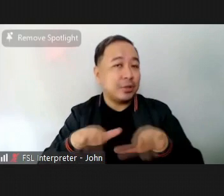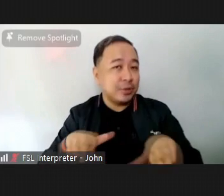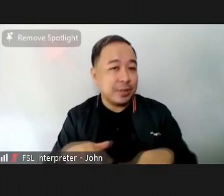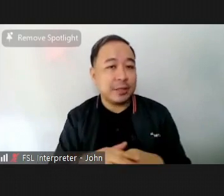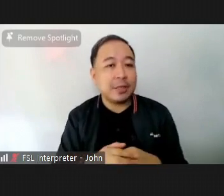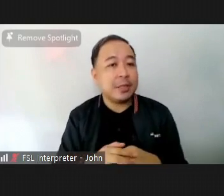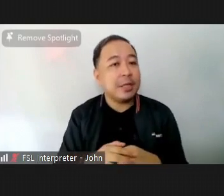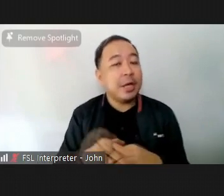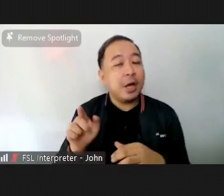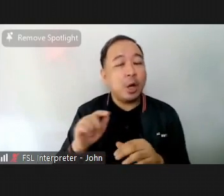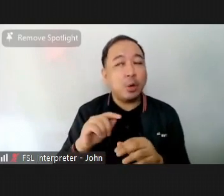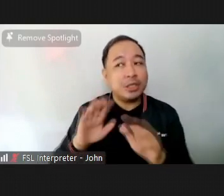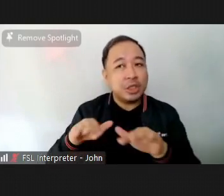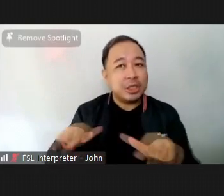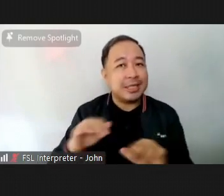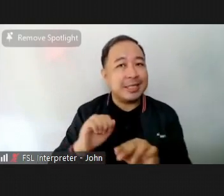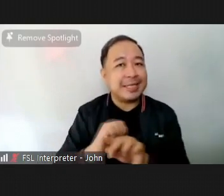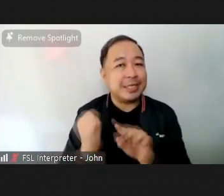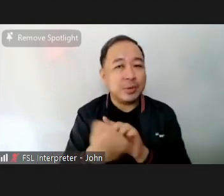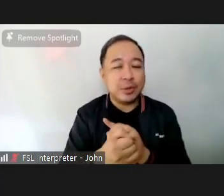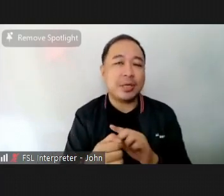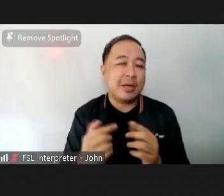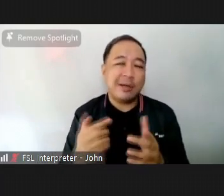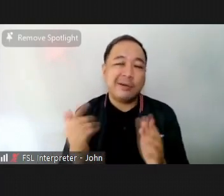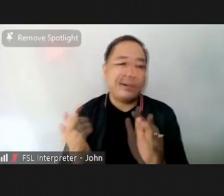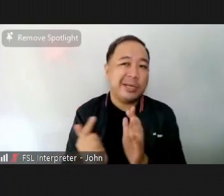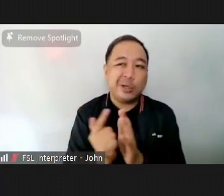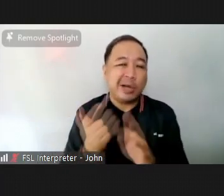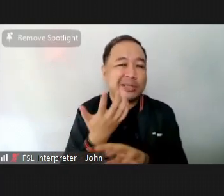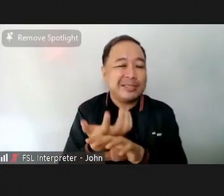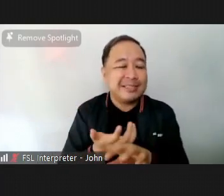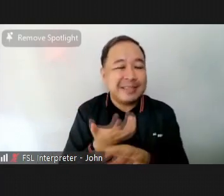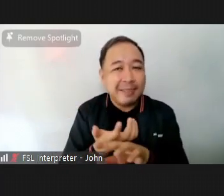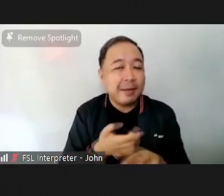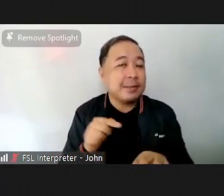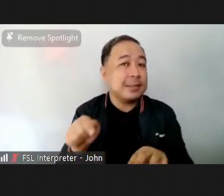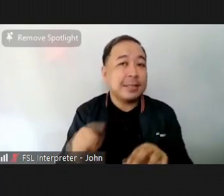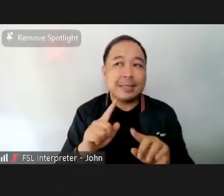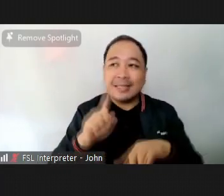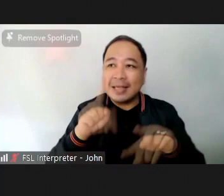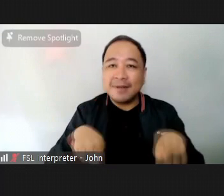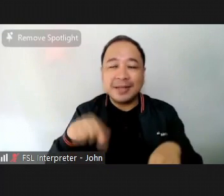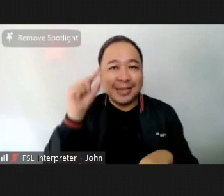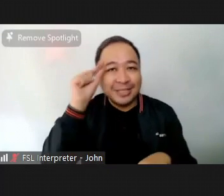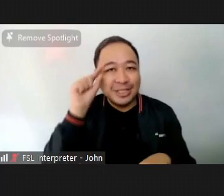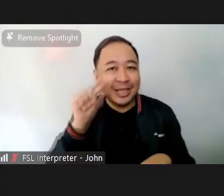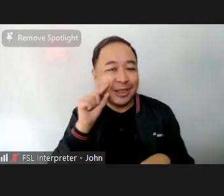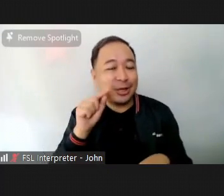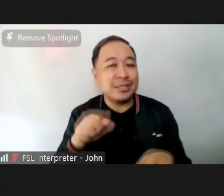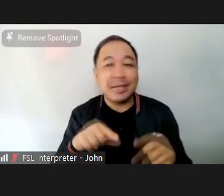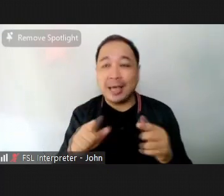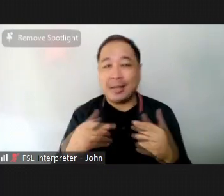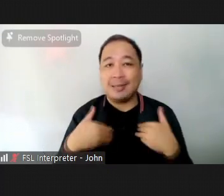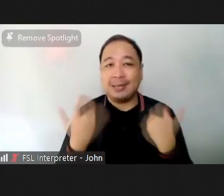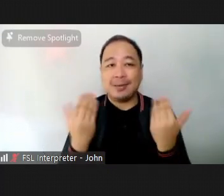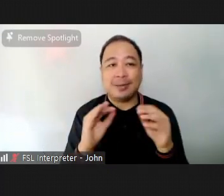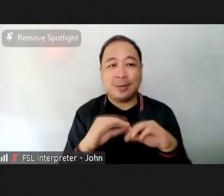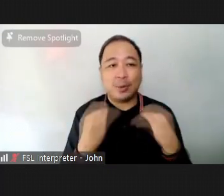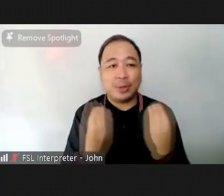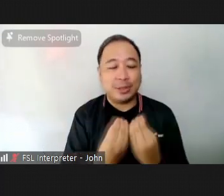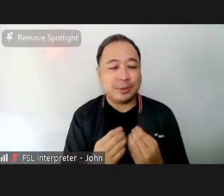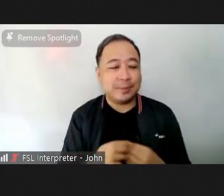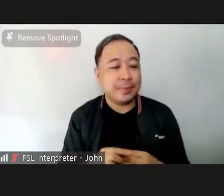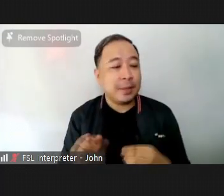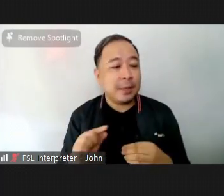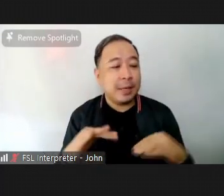street situation, illegal settlers, different genders, and youth organizations. And to sum it